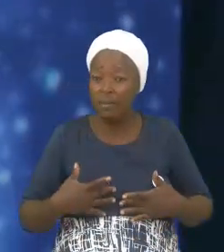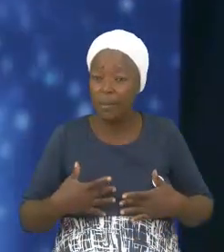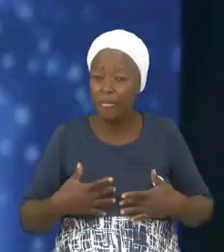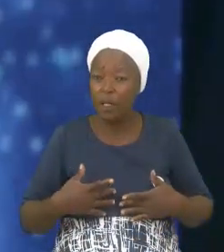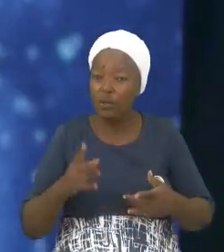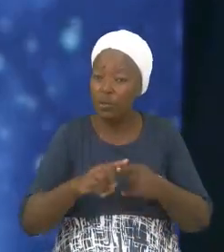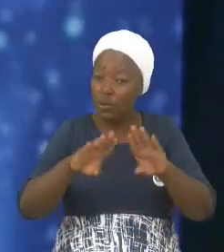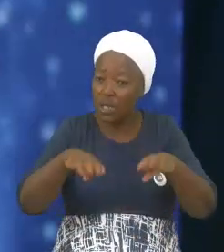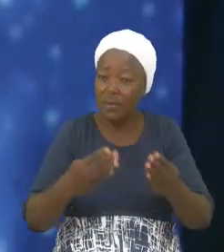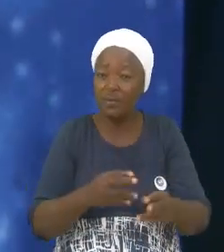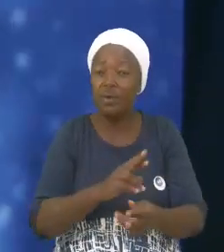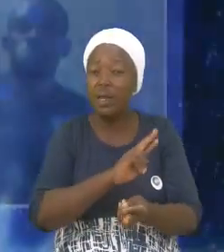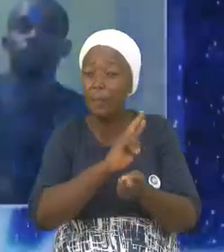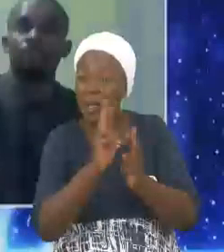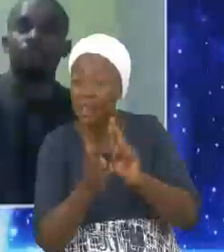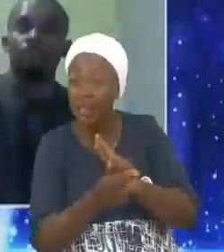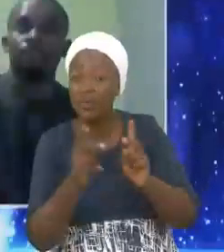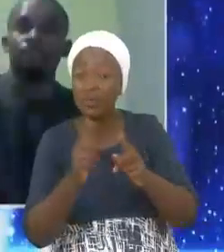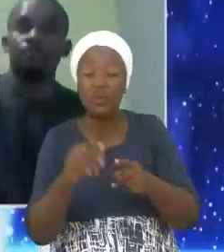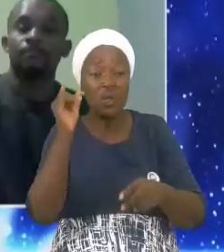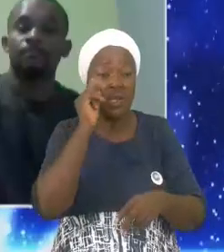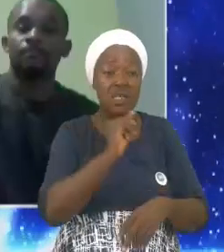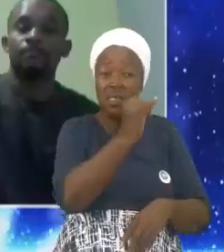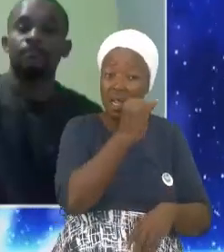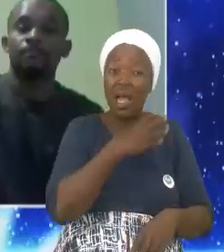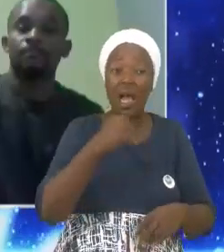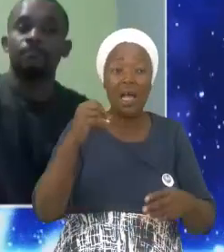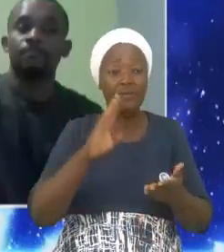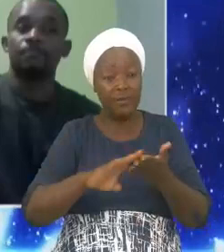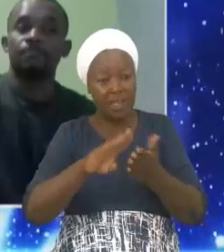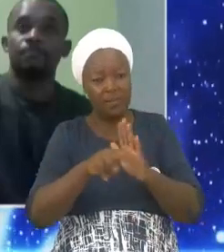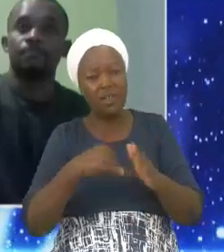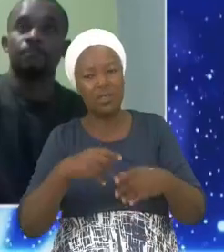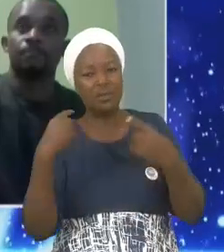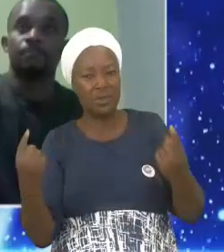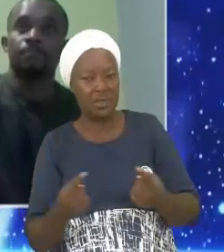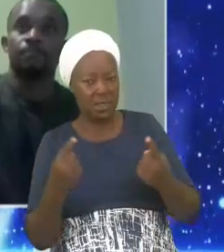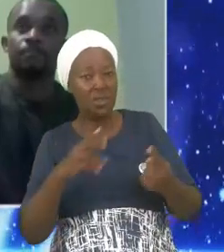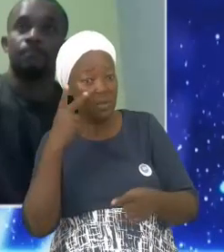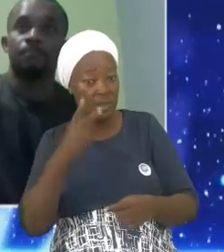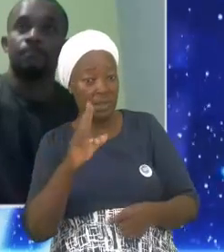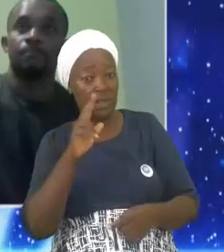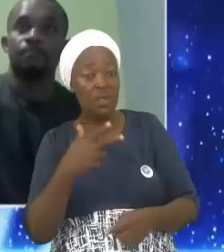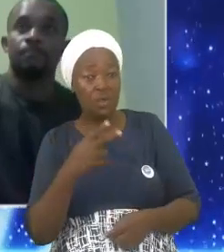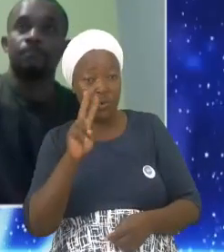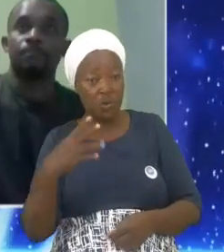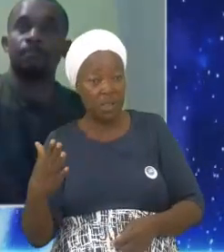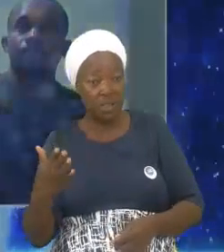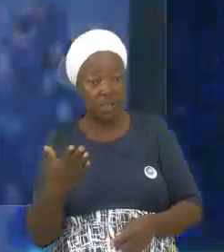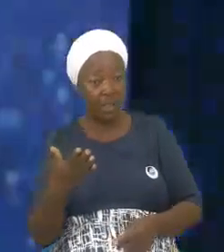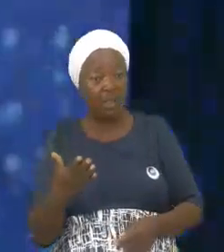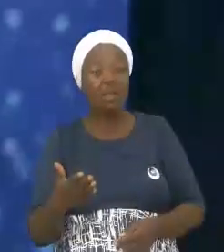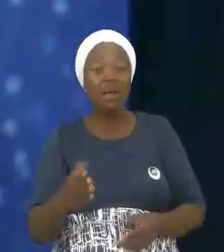give repentance to Israel and forgiveness of sin. You see two things there, repentance and